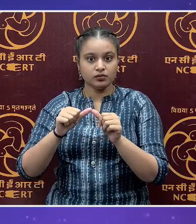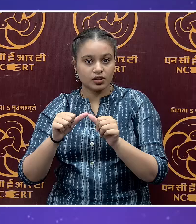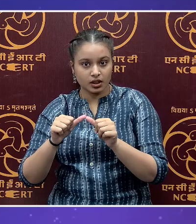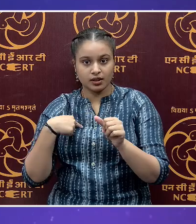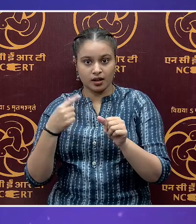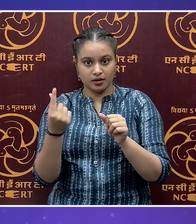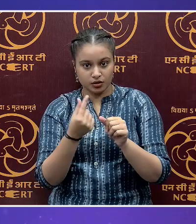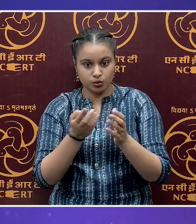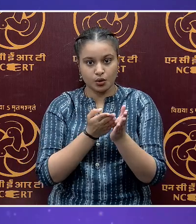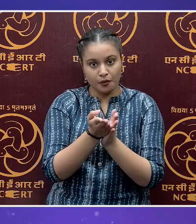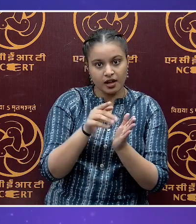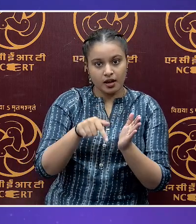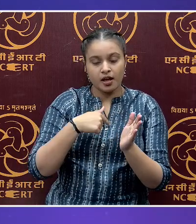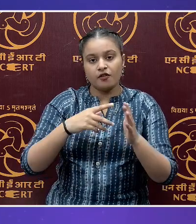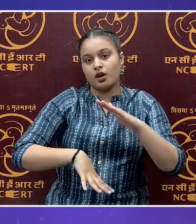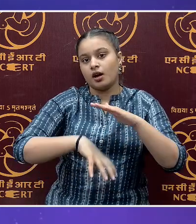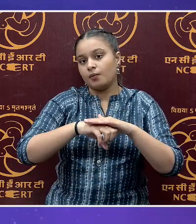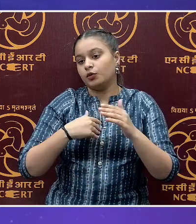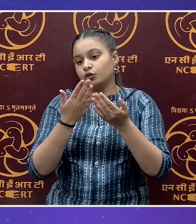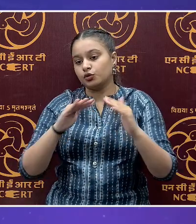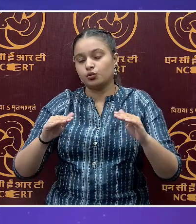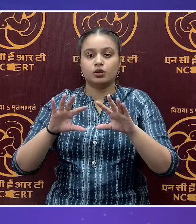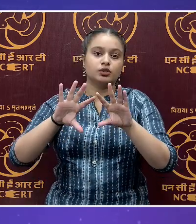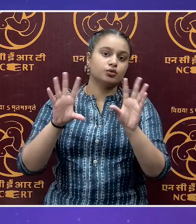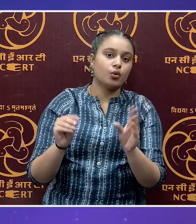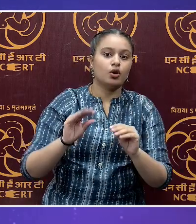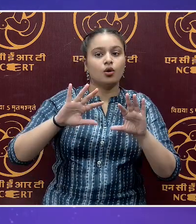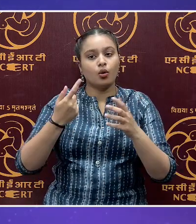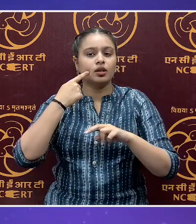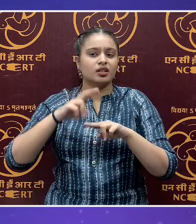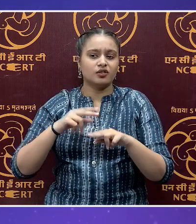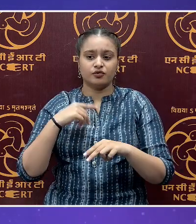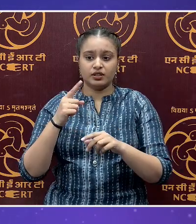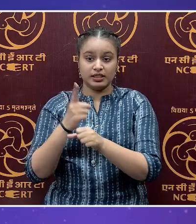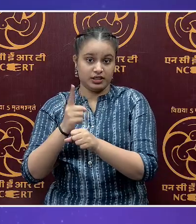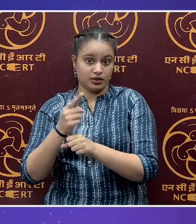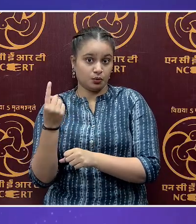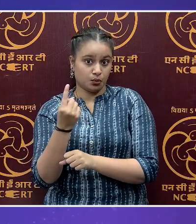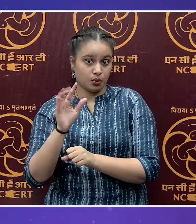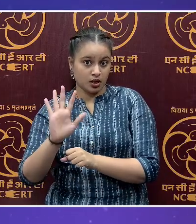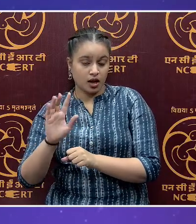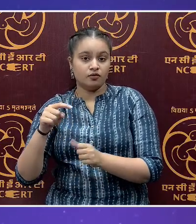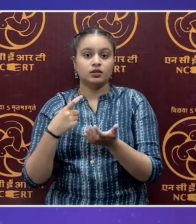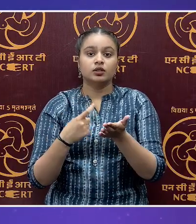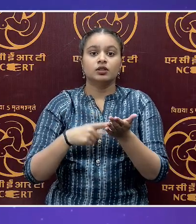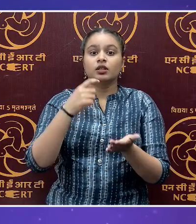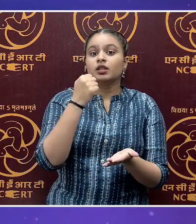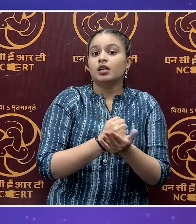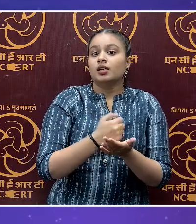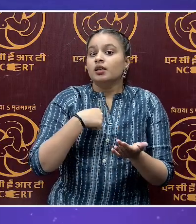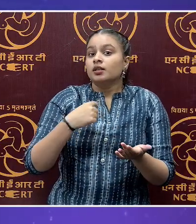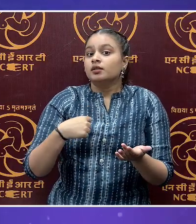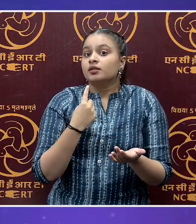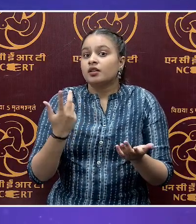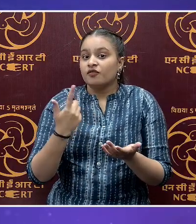Using this method we can upload the student data, and for single sign-on teacher we have to register with myself as a